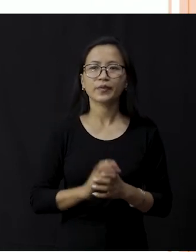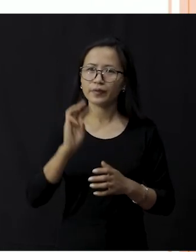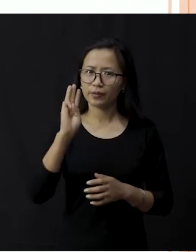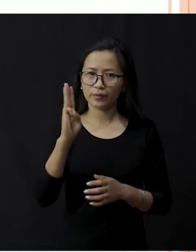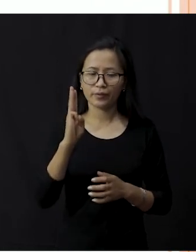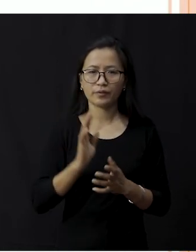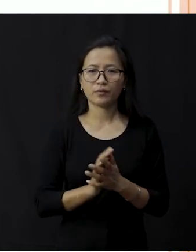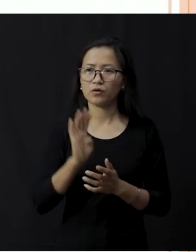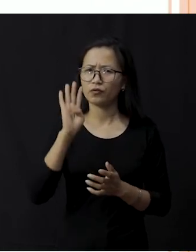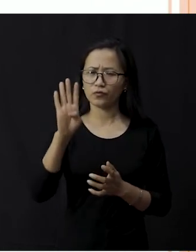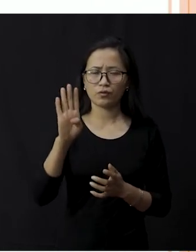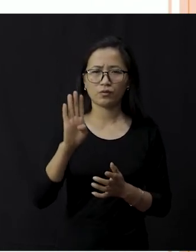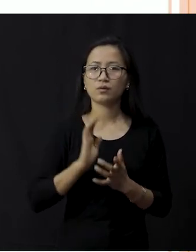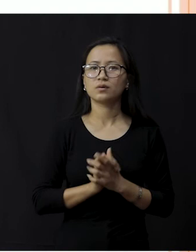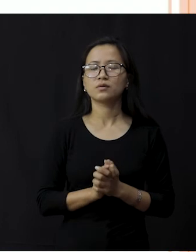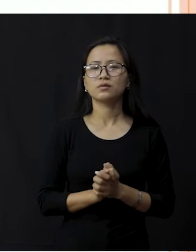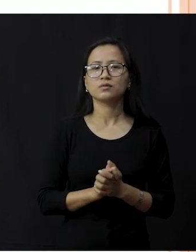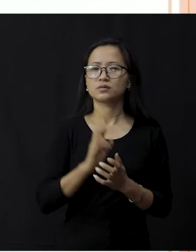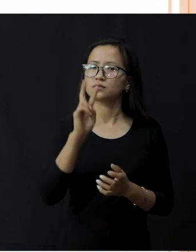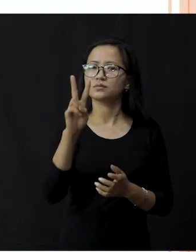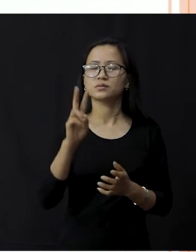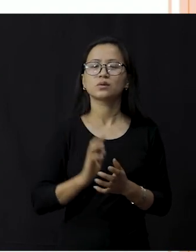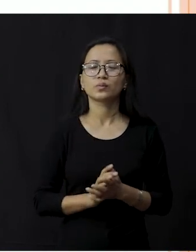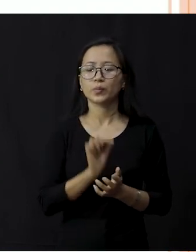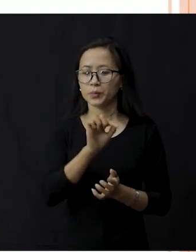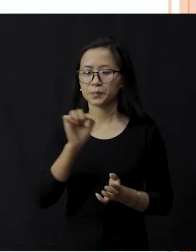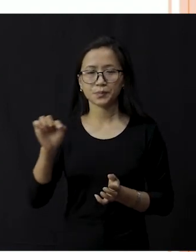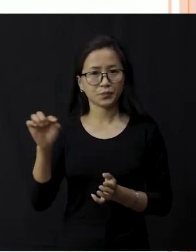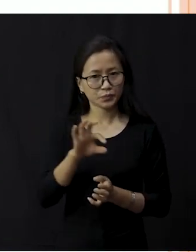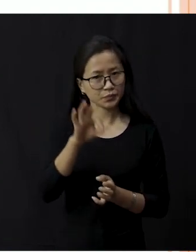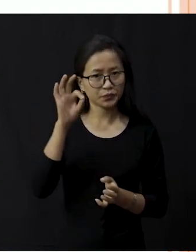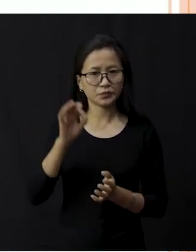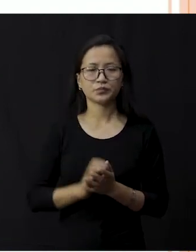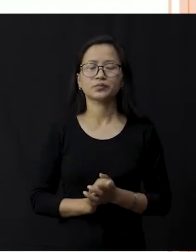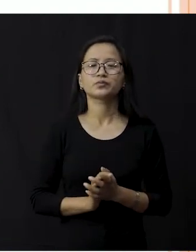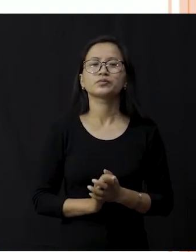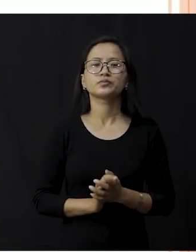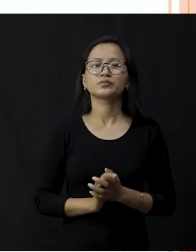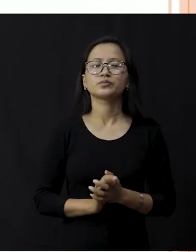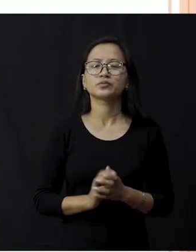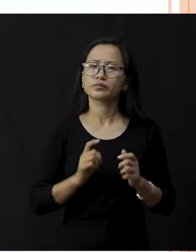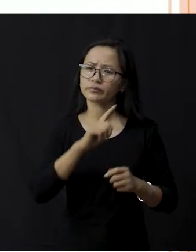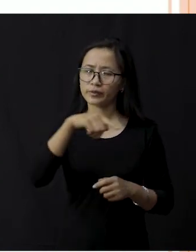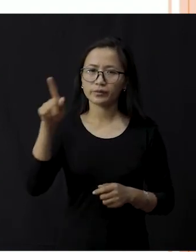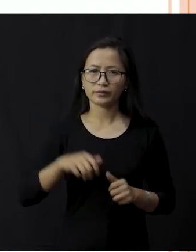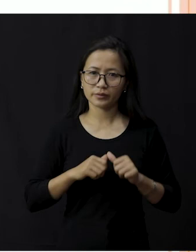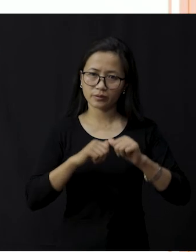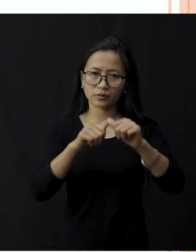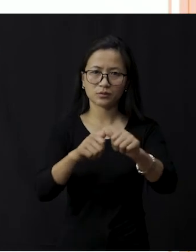three? Is it four? Is it two? So at the count of five, you have to give me the correct